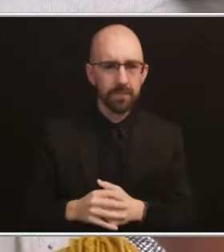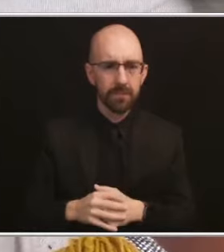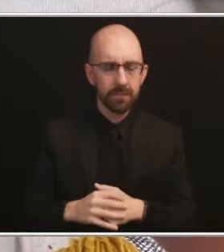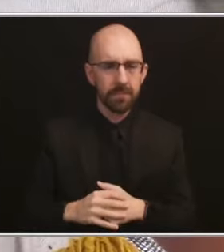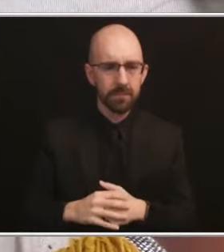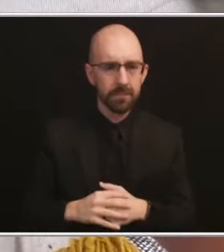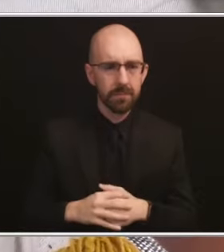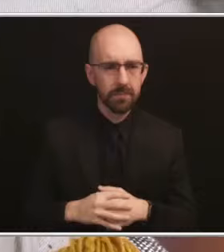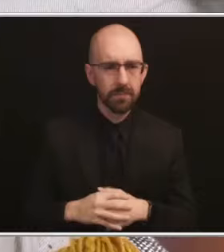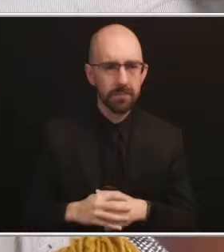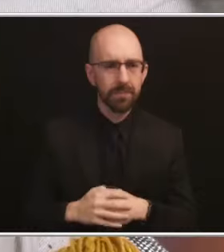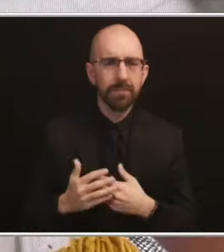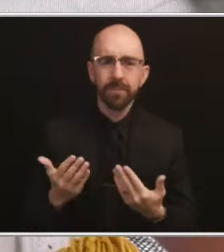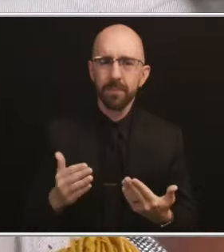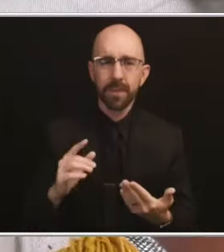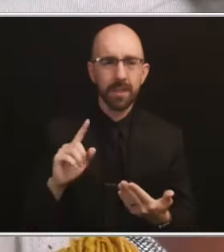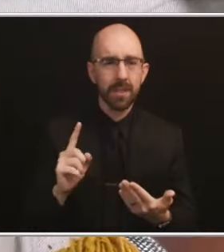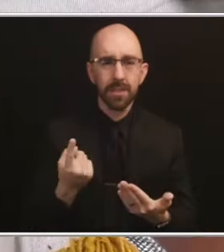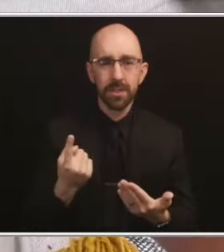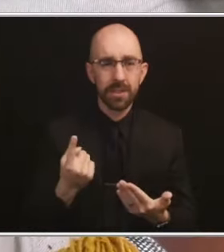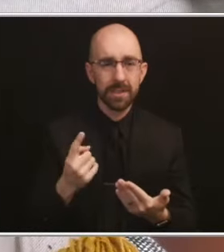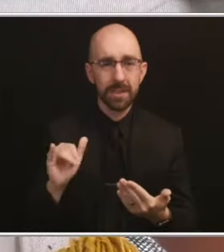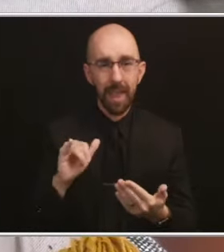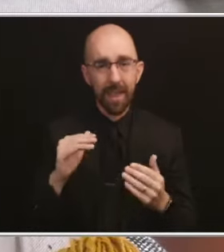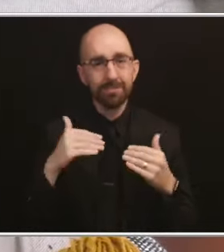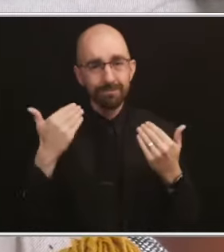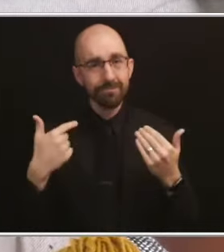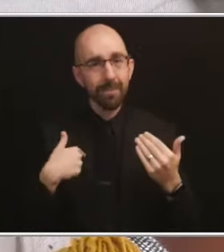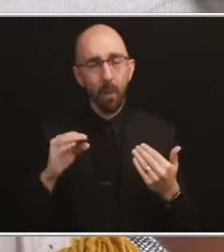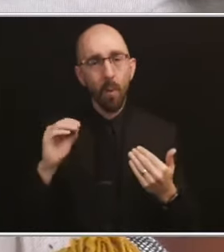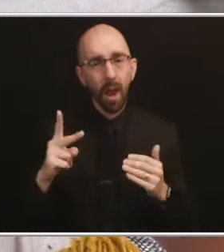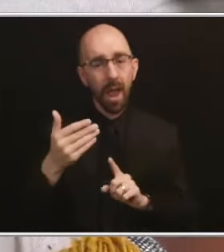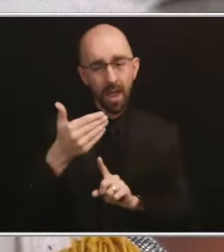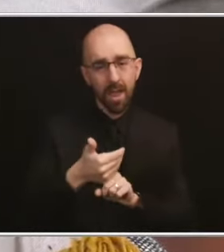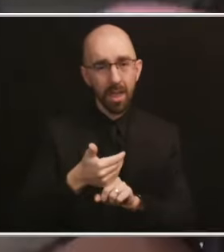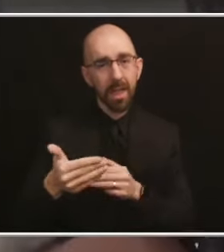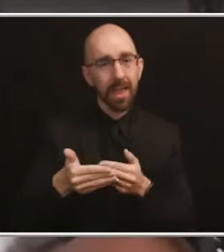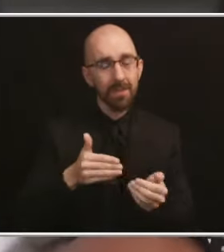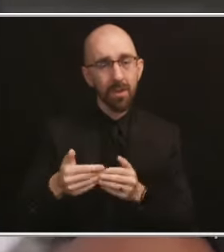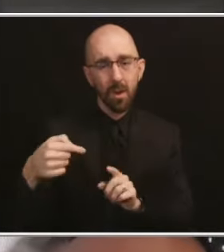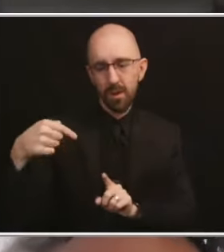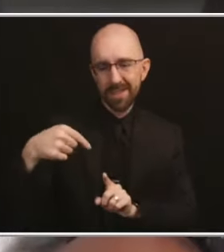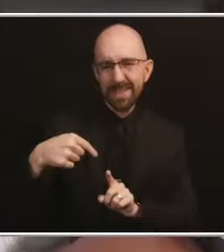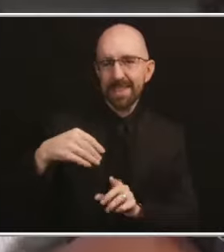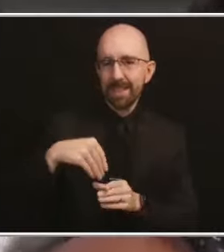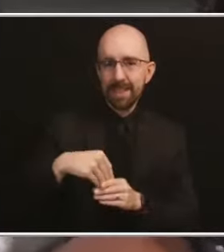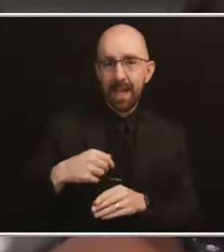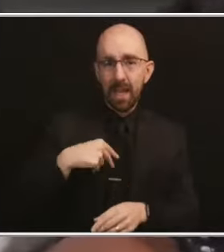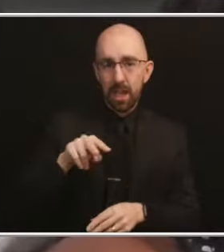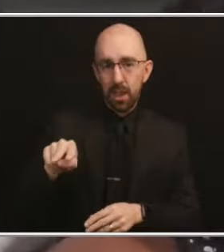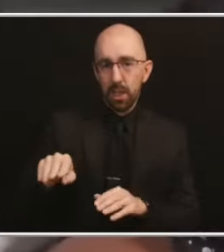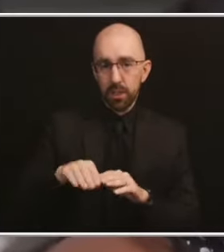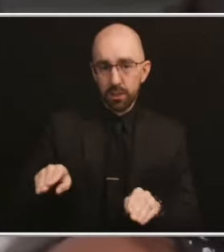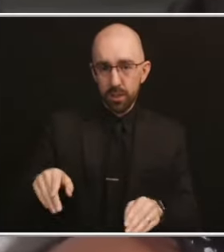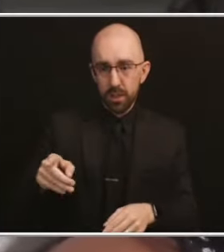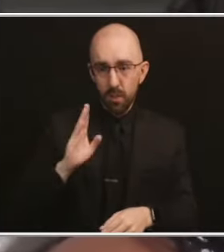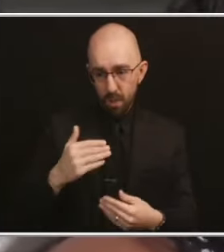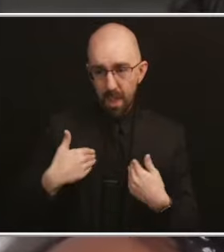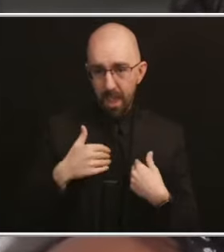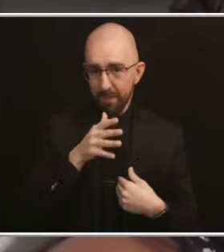It was just putting on a smile, like I'm okay. Even though the fears you have, and you look at your children, like, are they gonna have a mother?